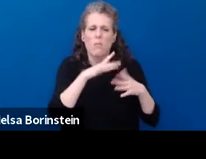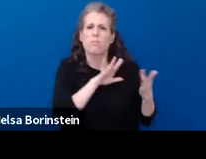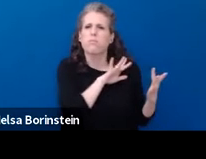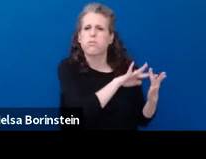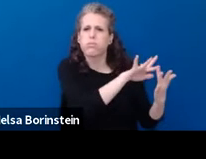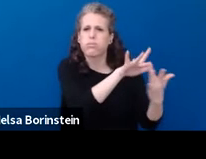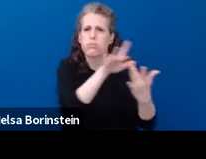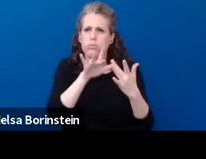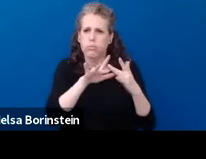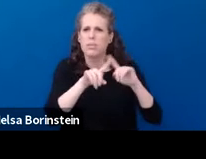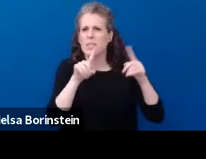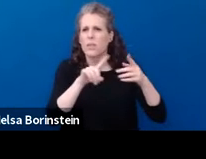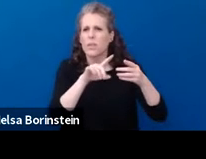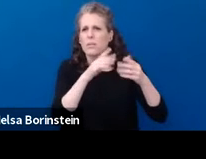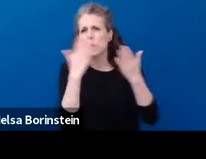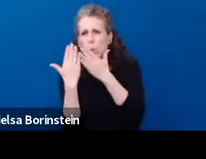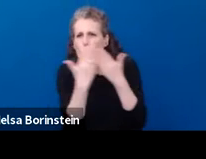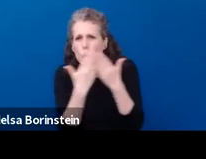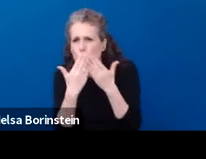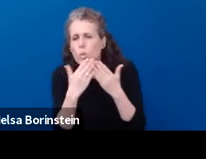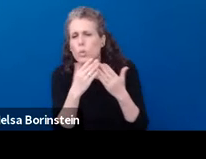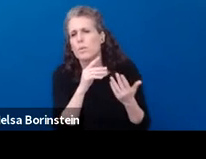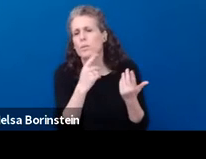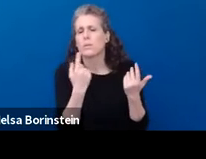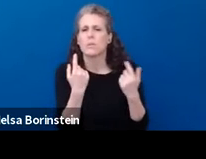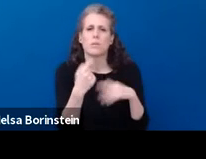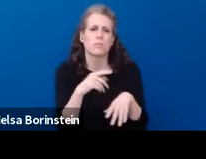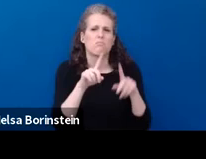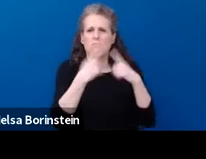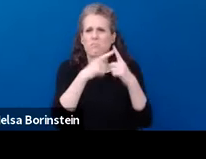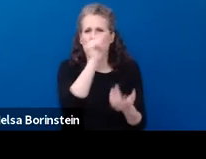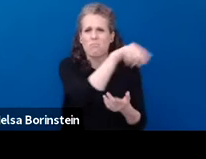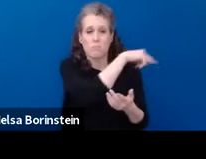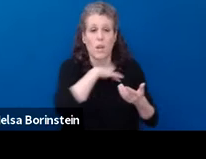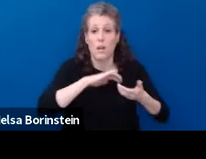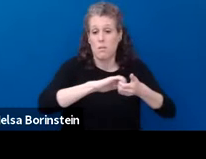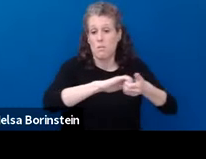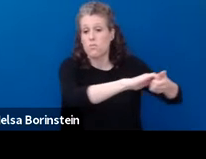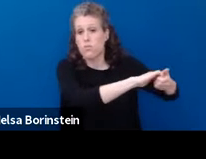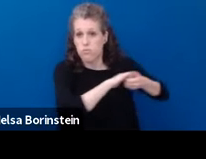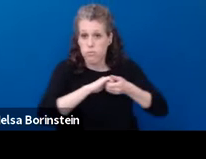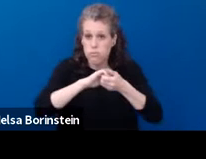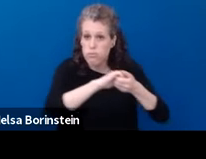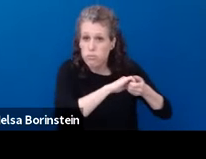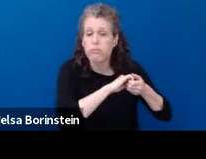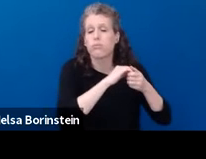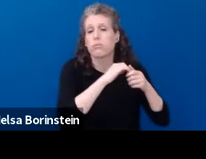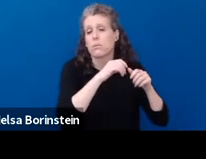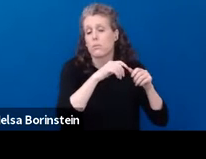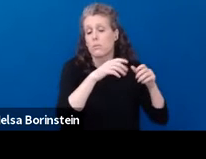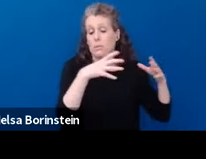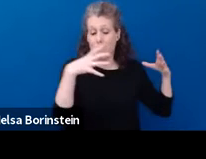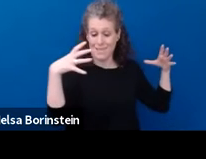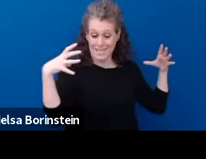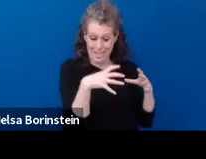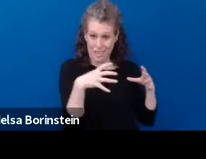with the schools for, you know, the särskolan and so forth, and habiliteringen, we had the